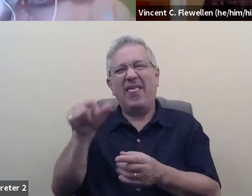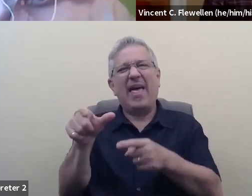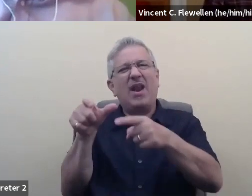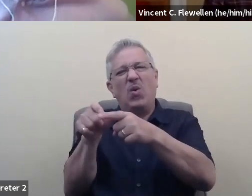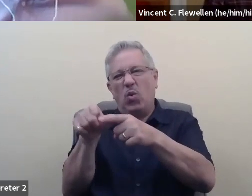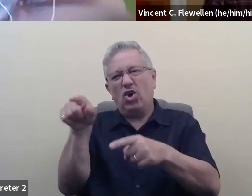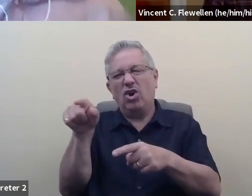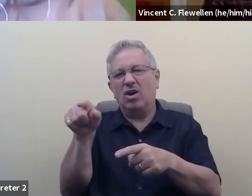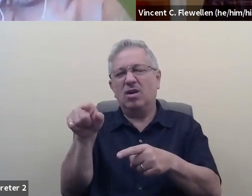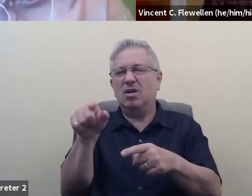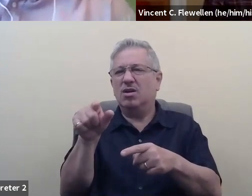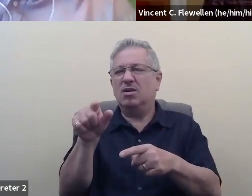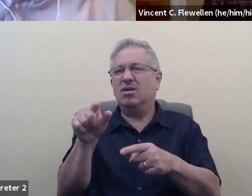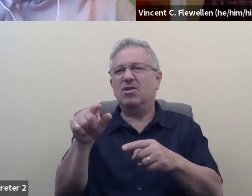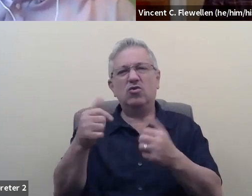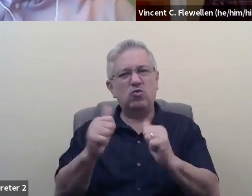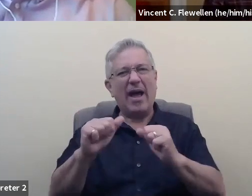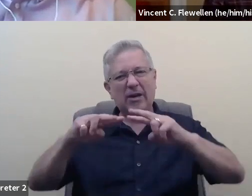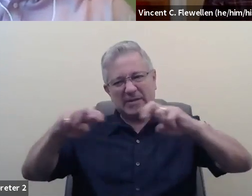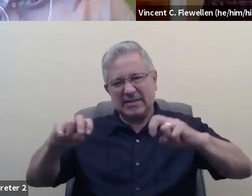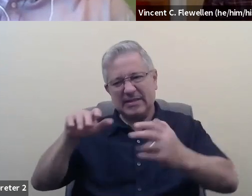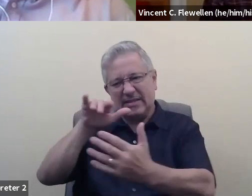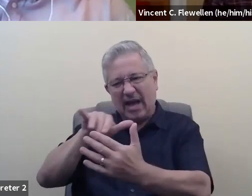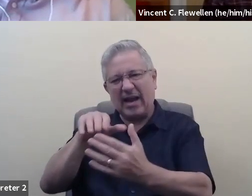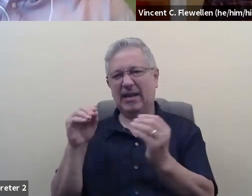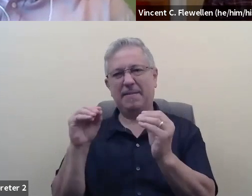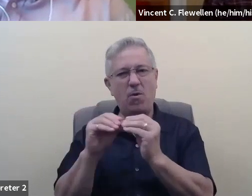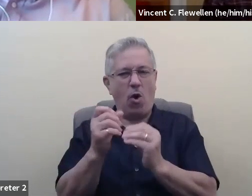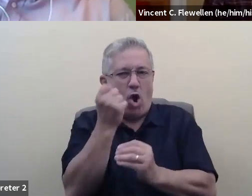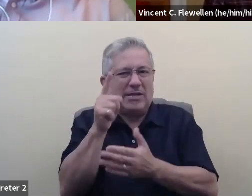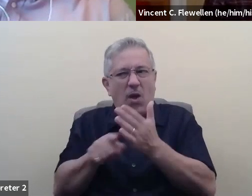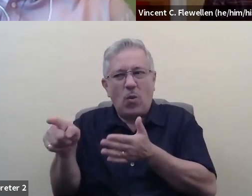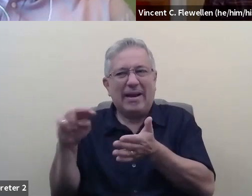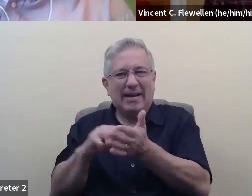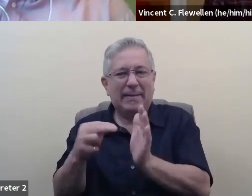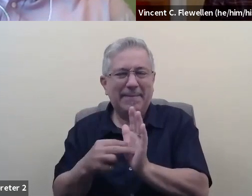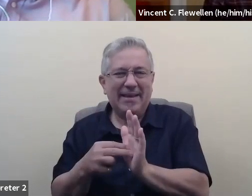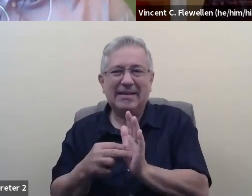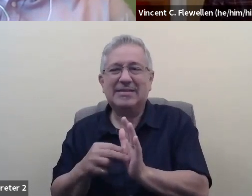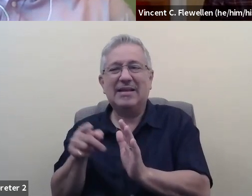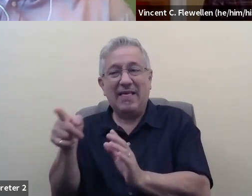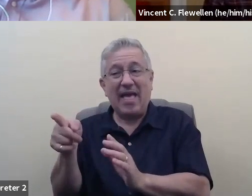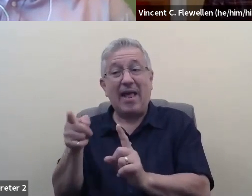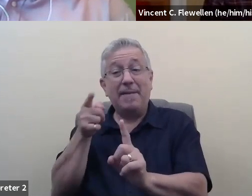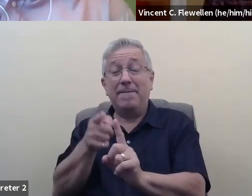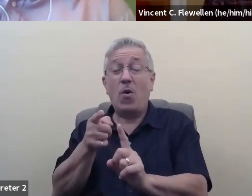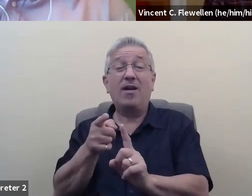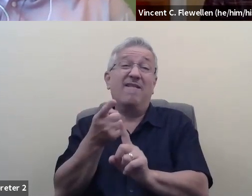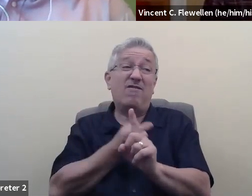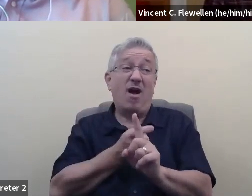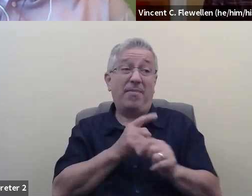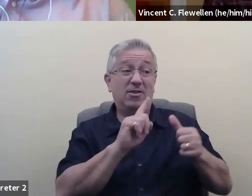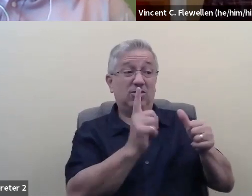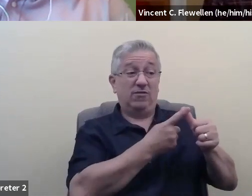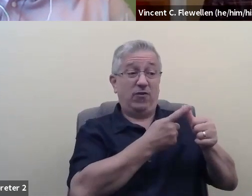from BBC, many others. And I also just want to touch on your point, because following the death of George Floyd, the